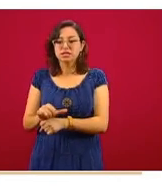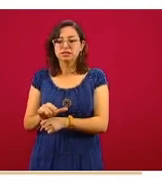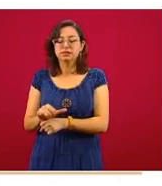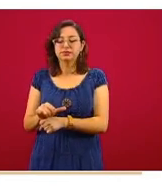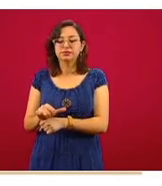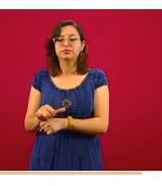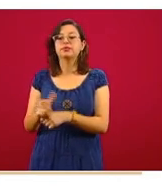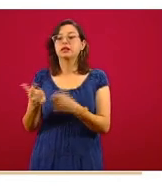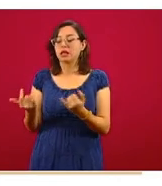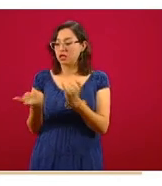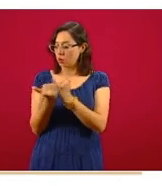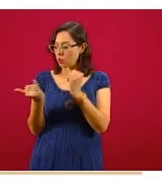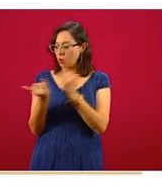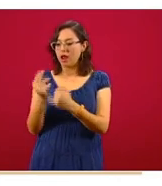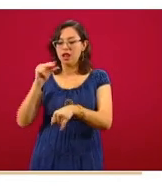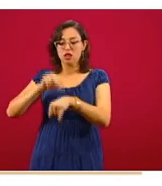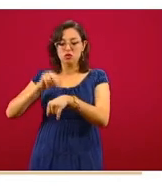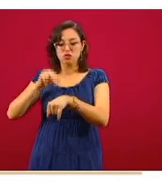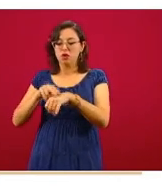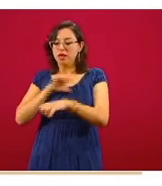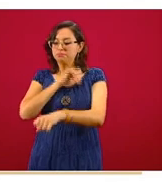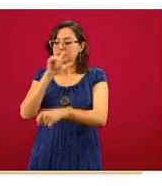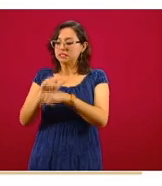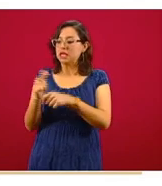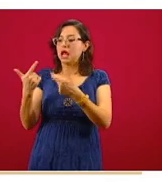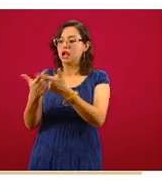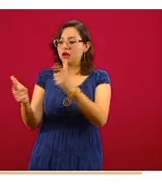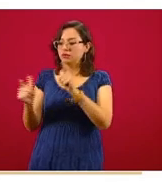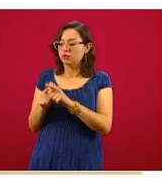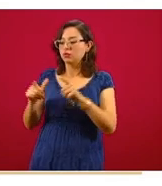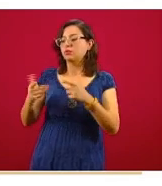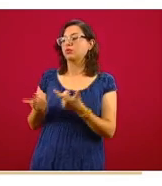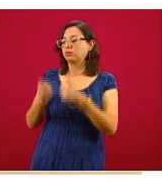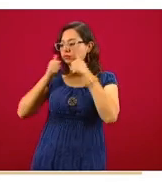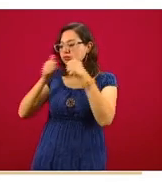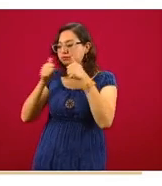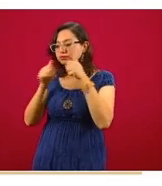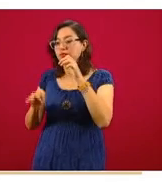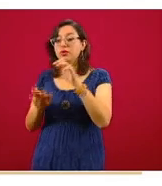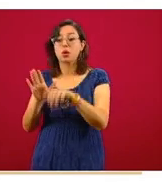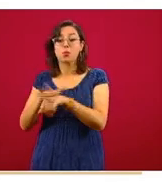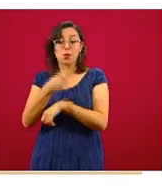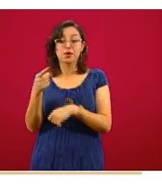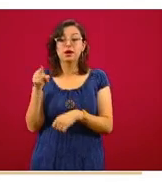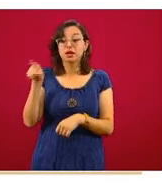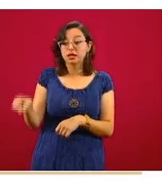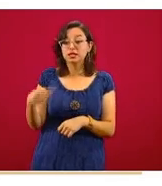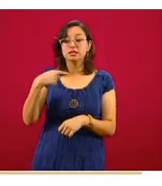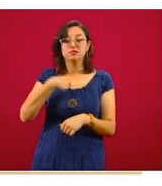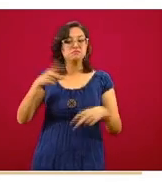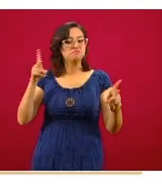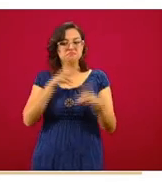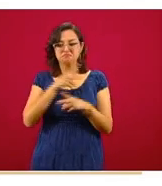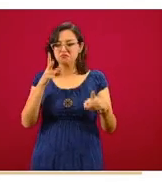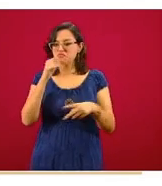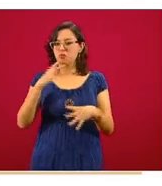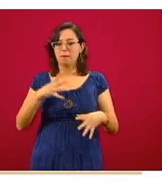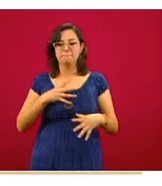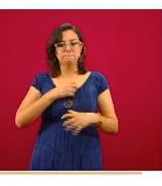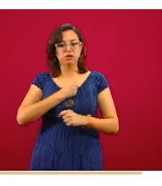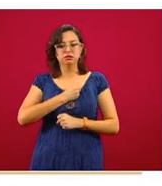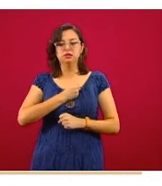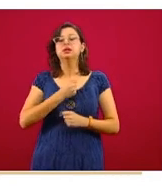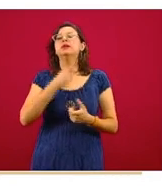have a ventilator available, and a team of specialists available to provide intensive